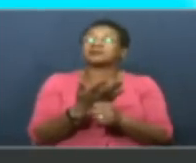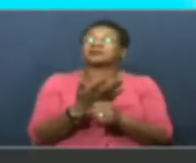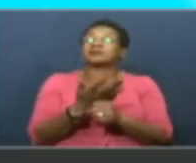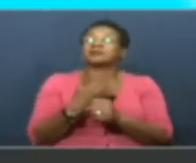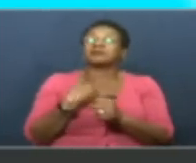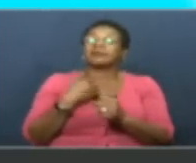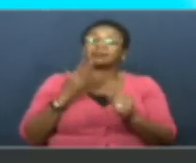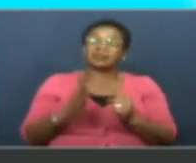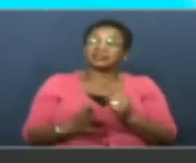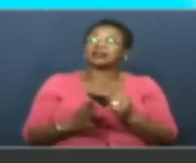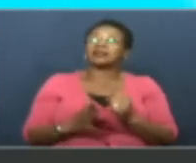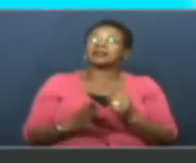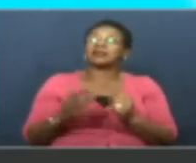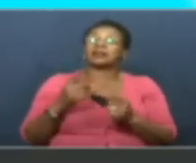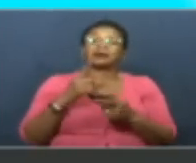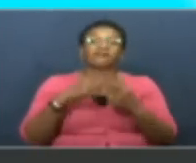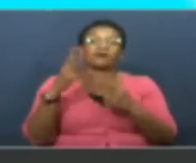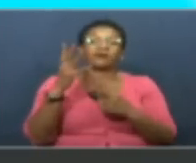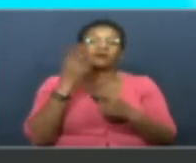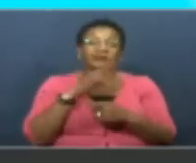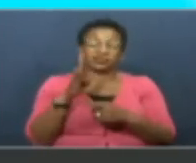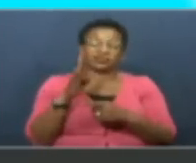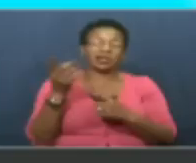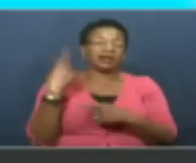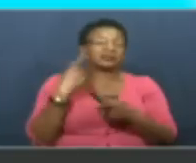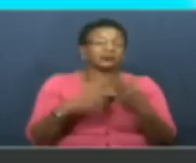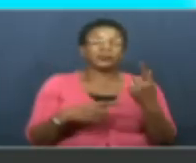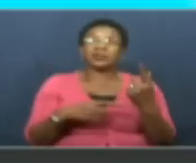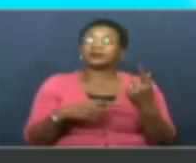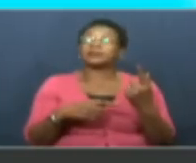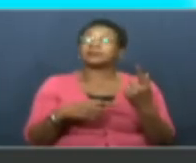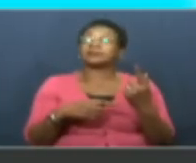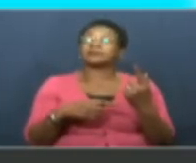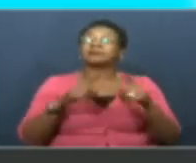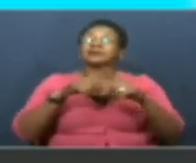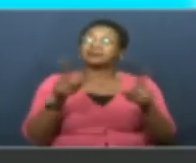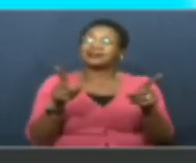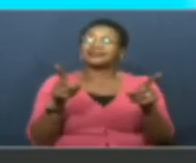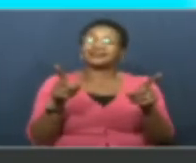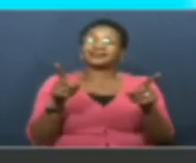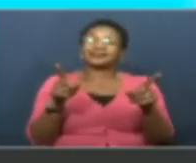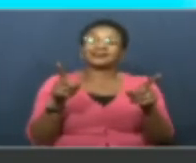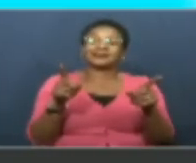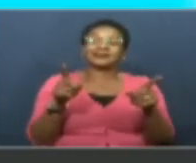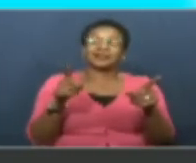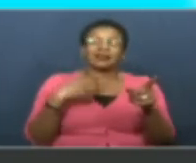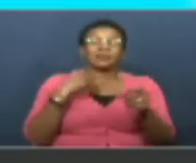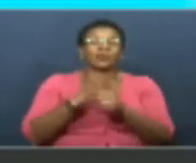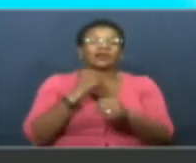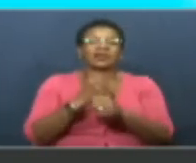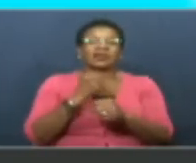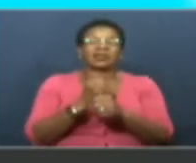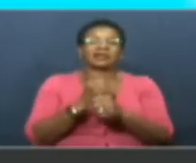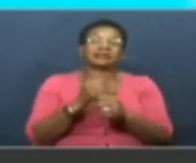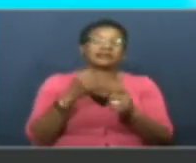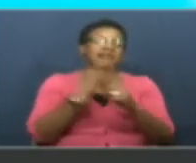Personally, I'm a form 4 leaver last year. Yeah, but since last year I've been working in some